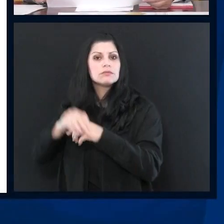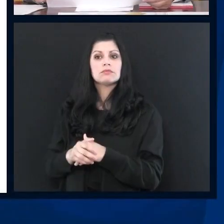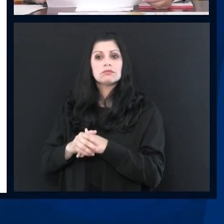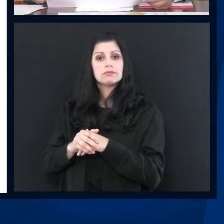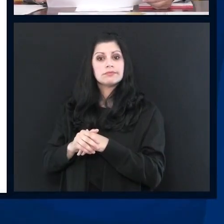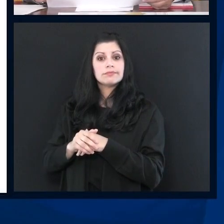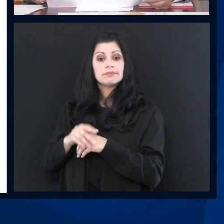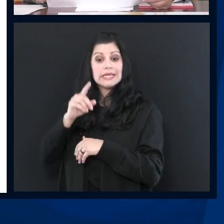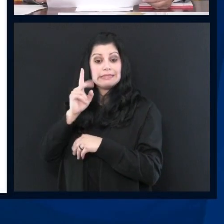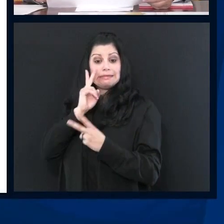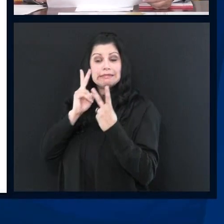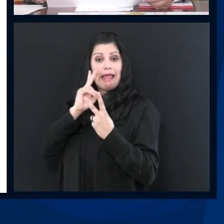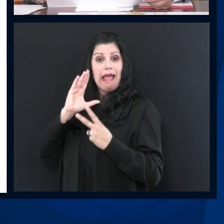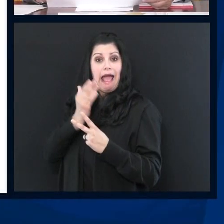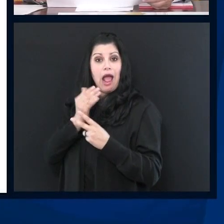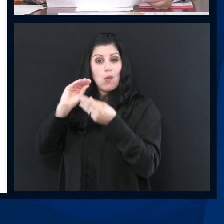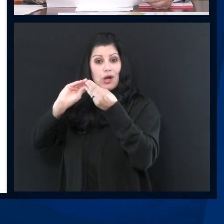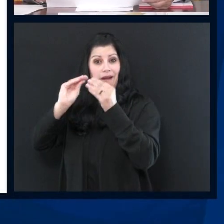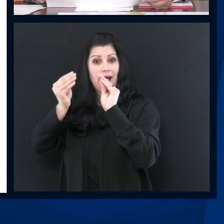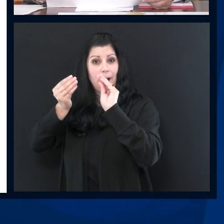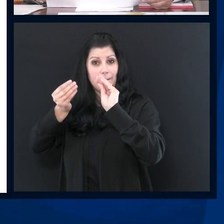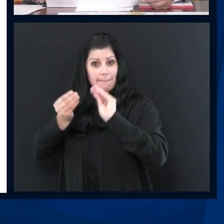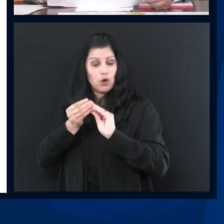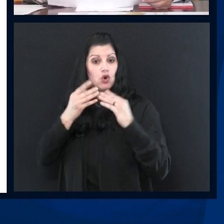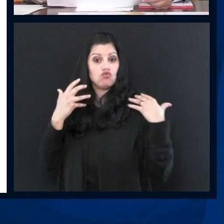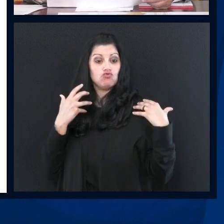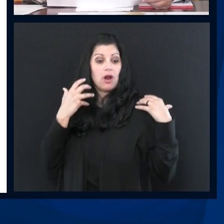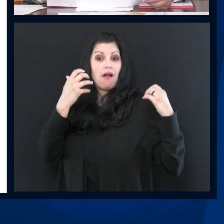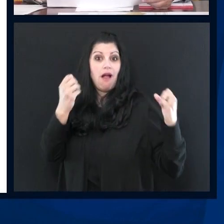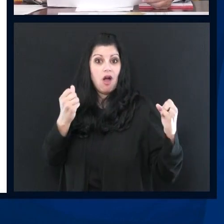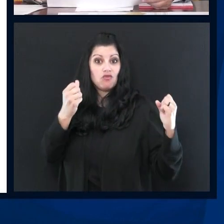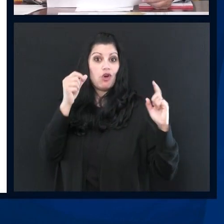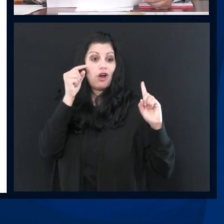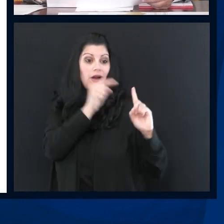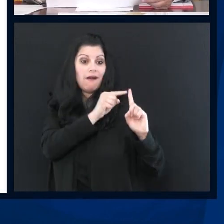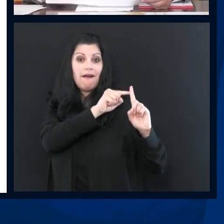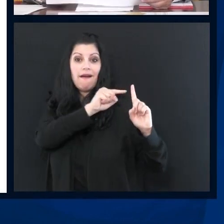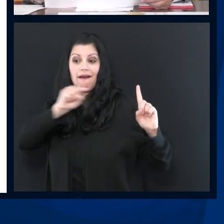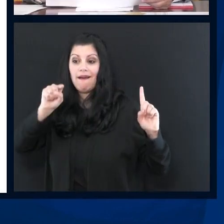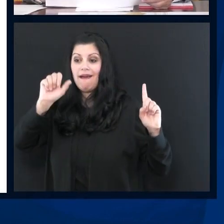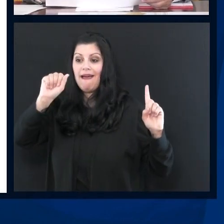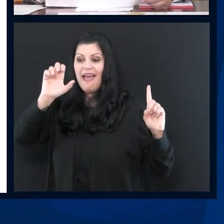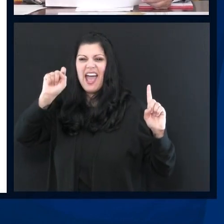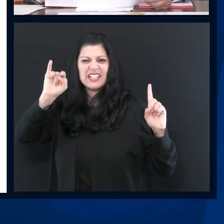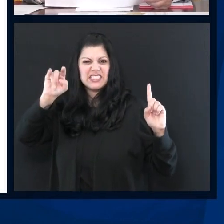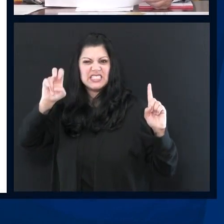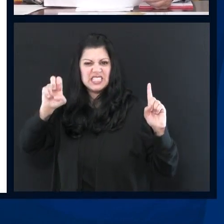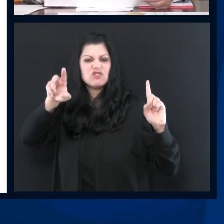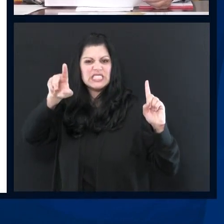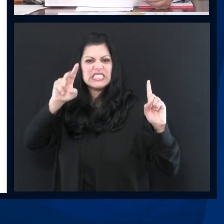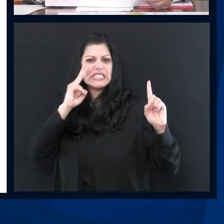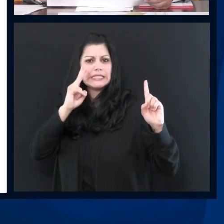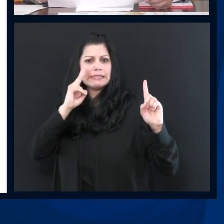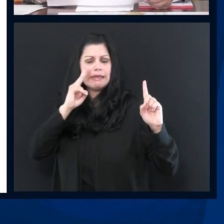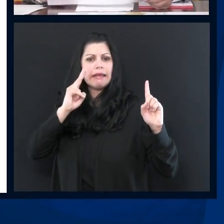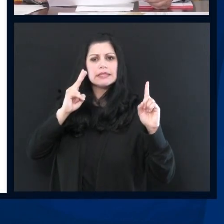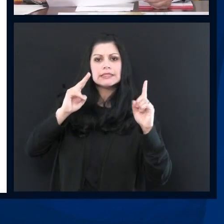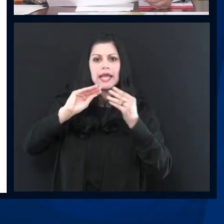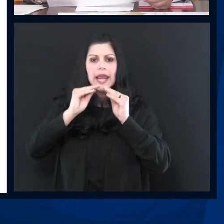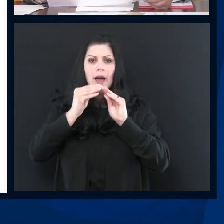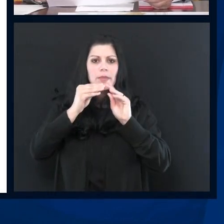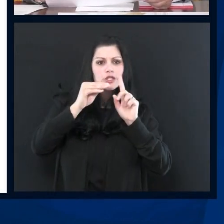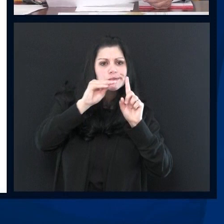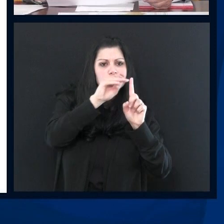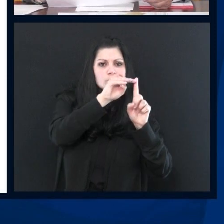our recovered cases and our total active cases, we're kind of trending. Just, you know, we've almost